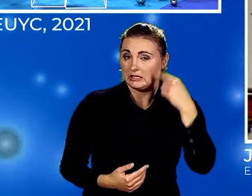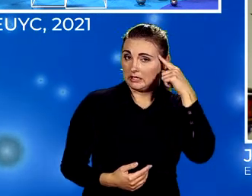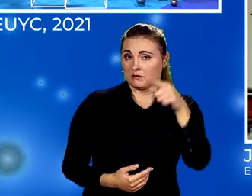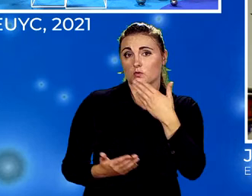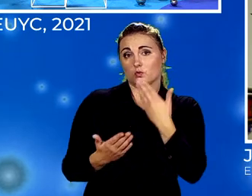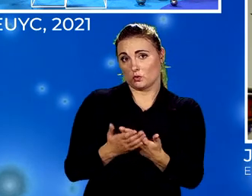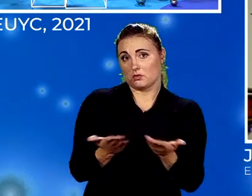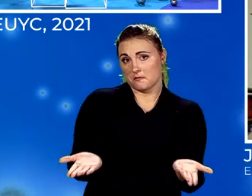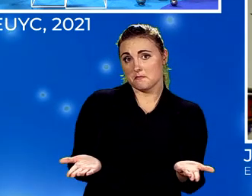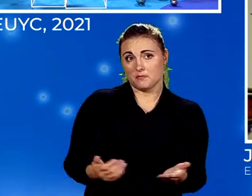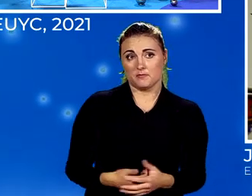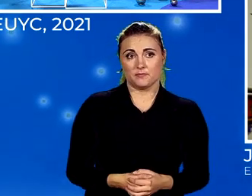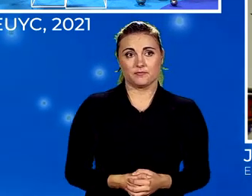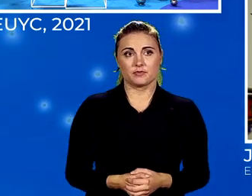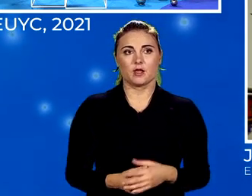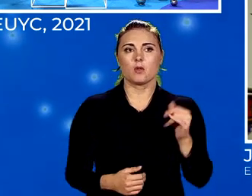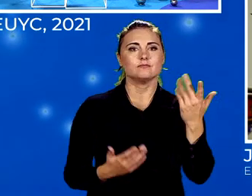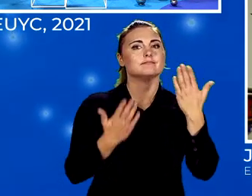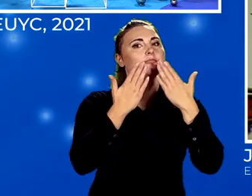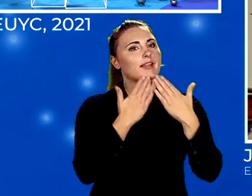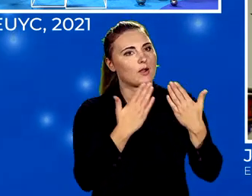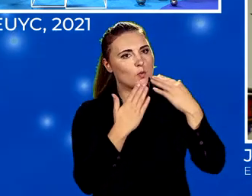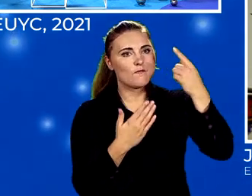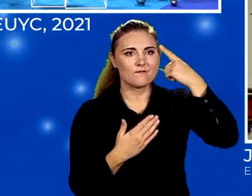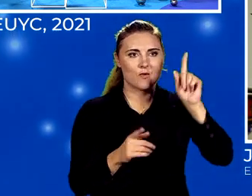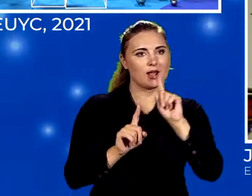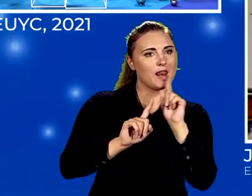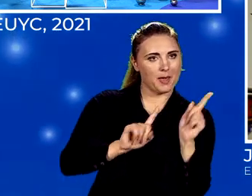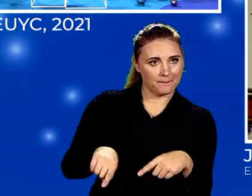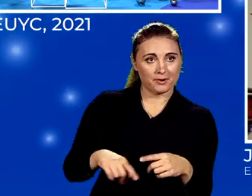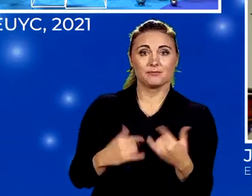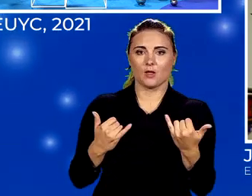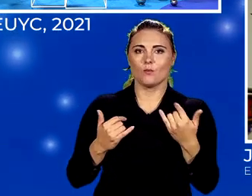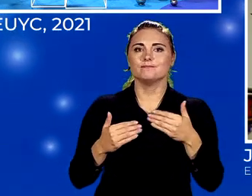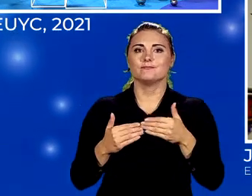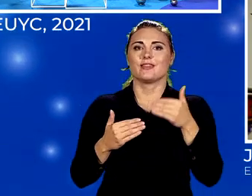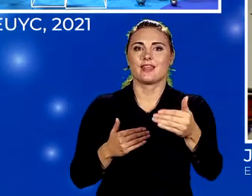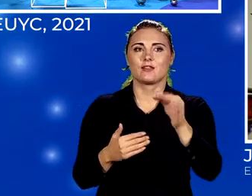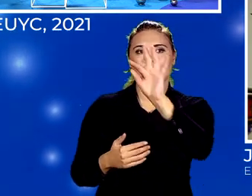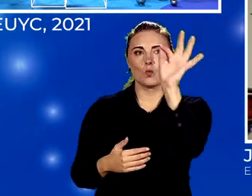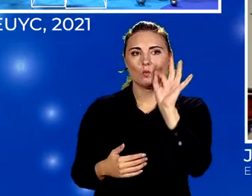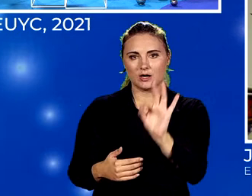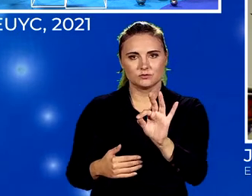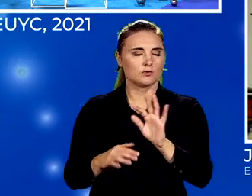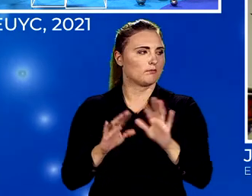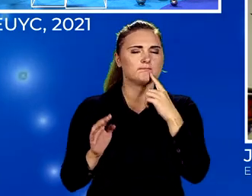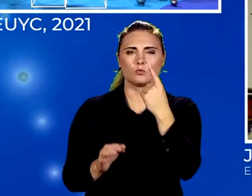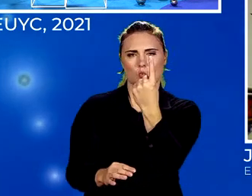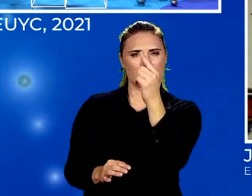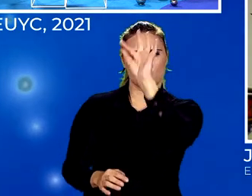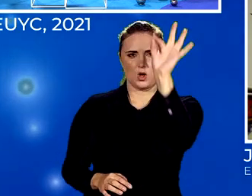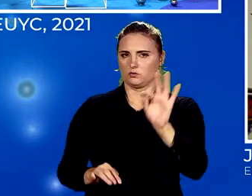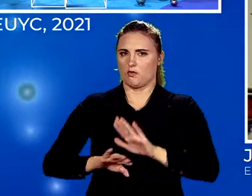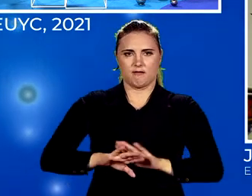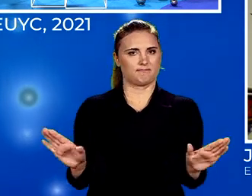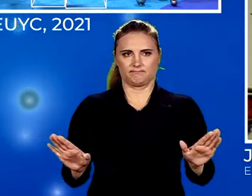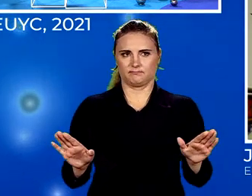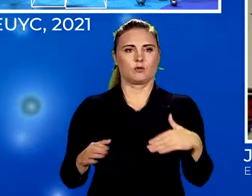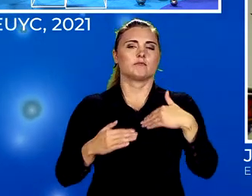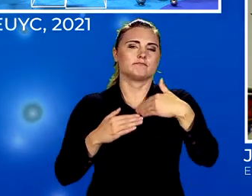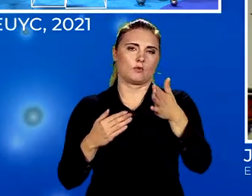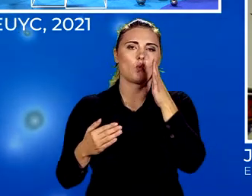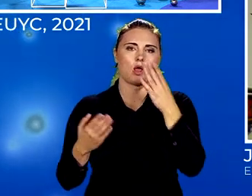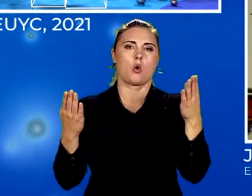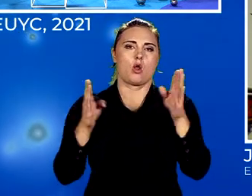Thank you very much, Jasna. We will go on with the next question, because we have one more ready question for the next person, and then with this we will close the question